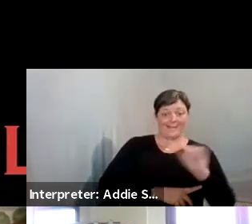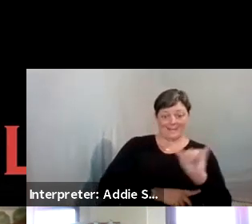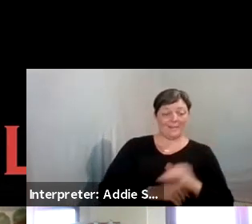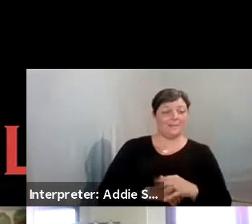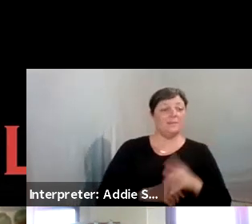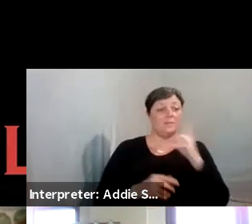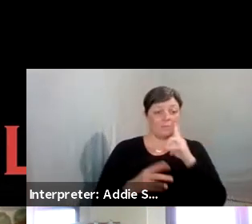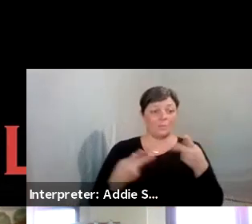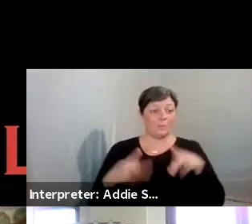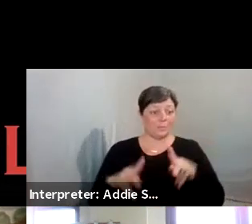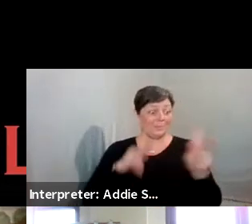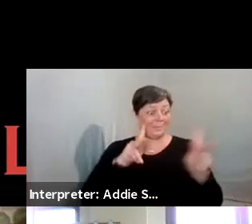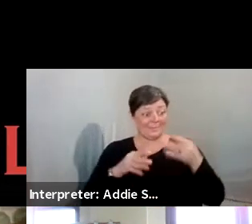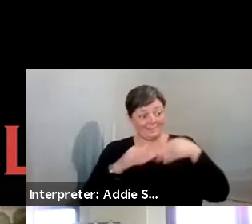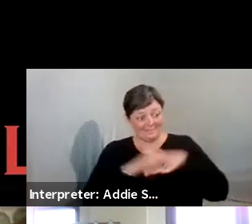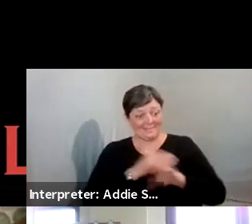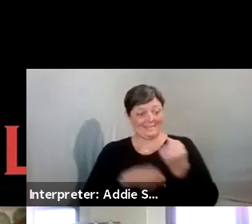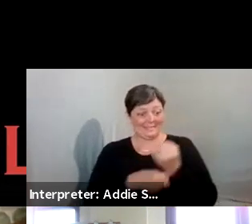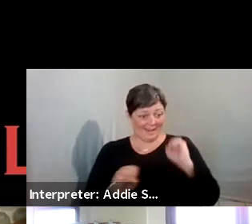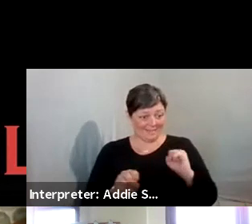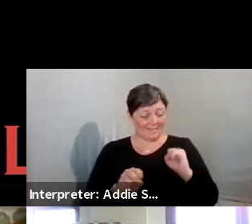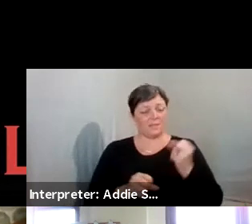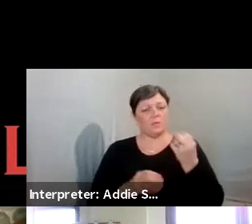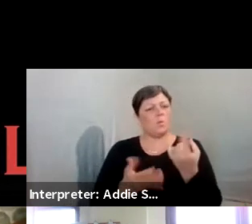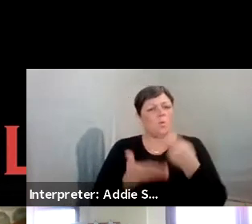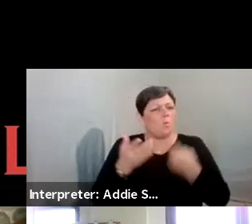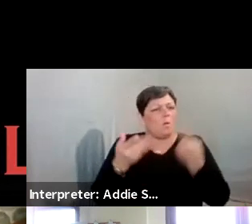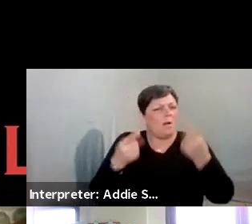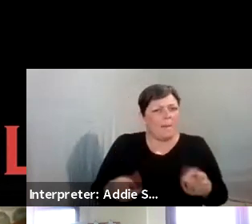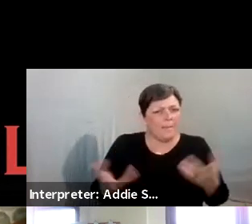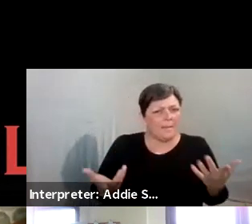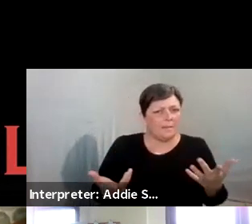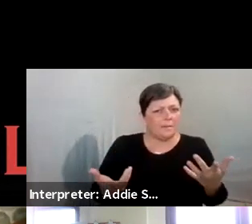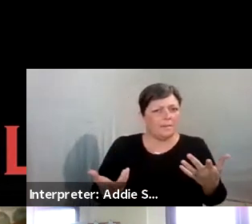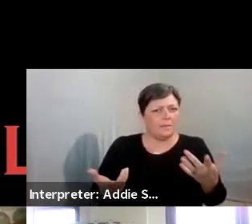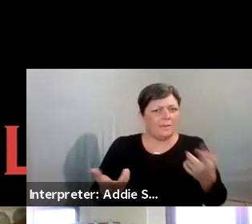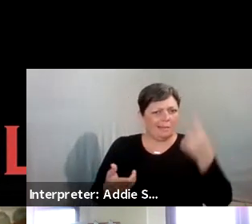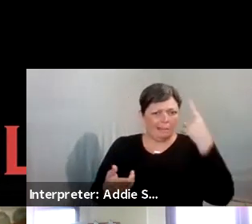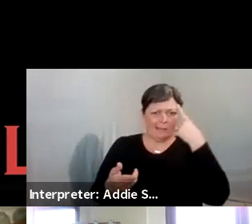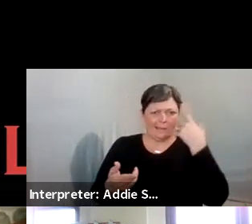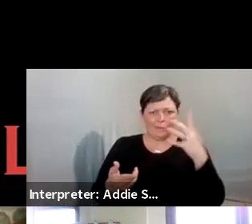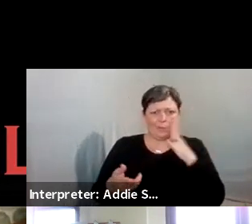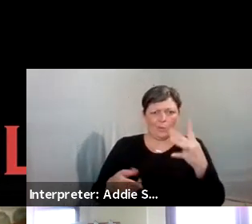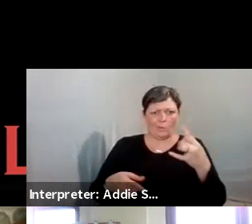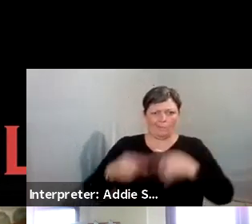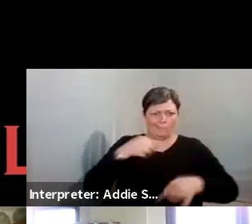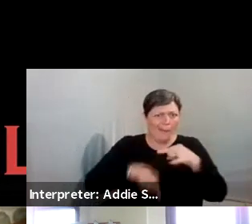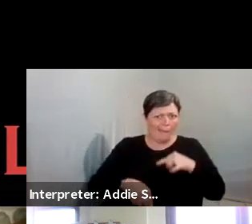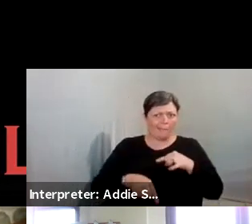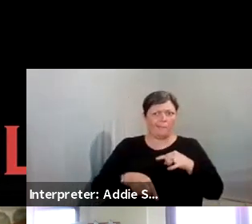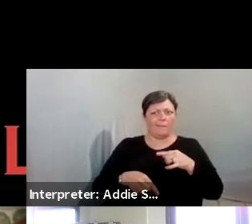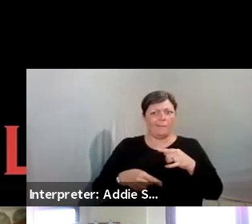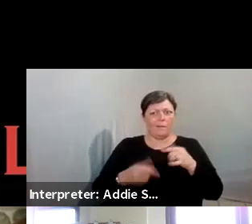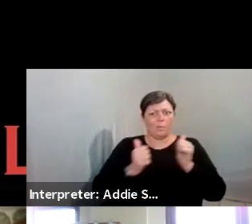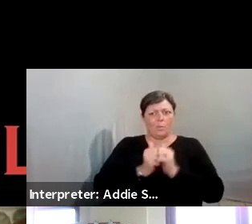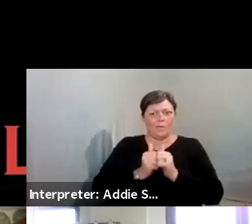start allowing folks to come in safely. So what happened that you're thinking you're going so much in reverse with